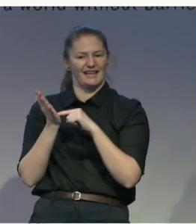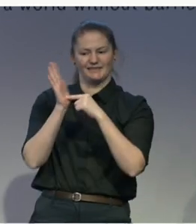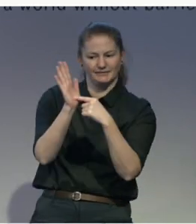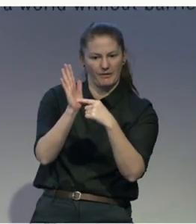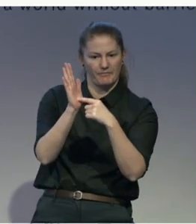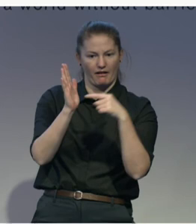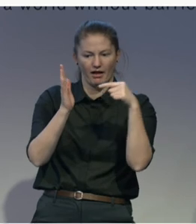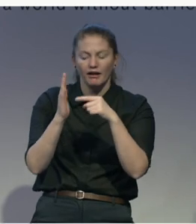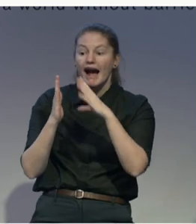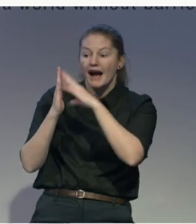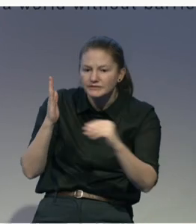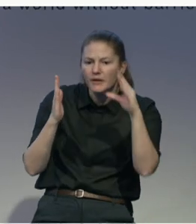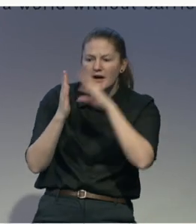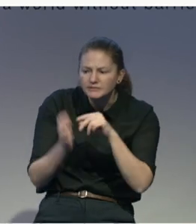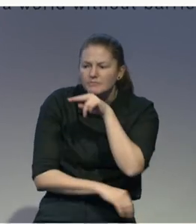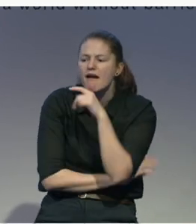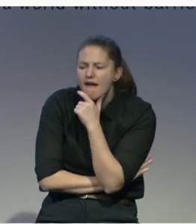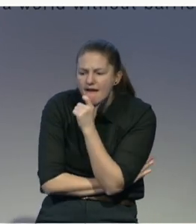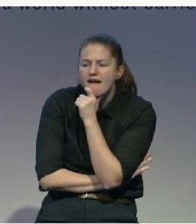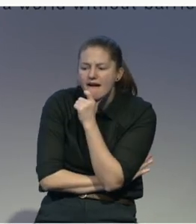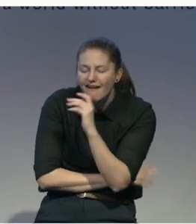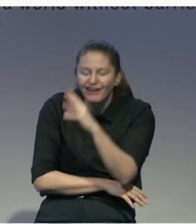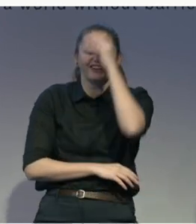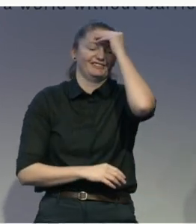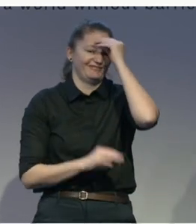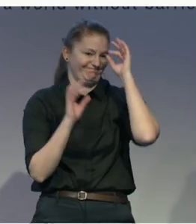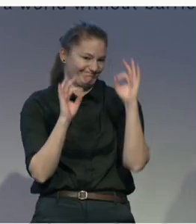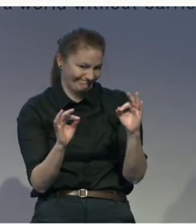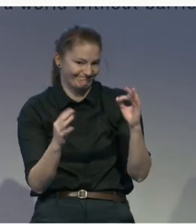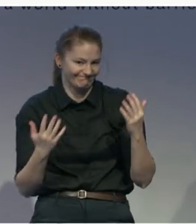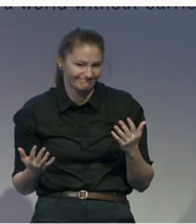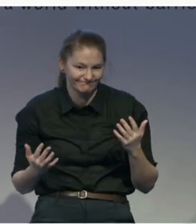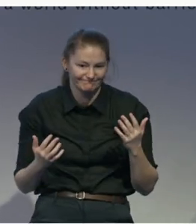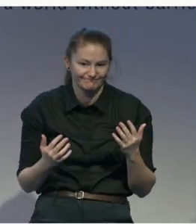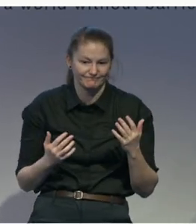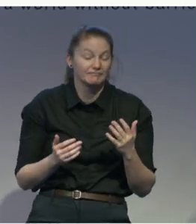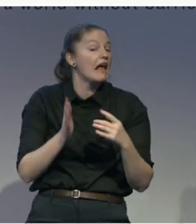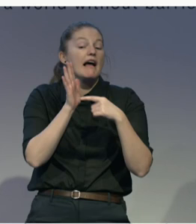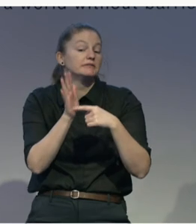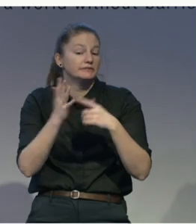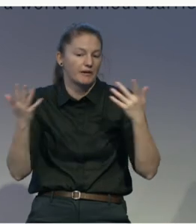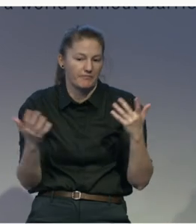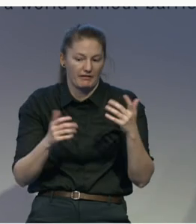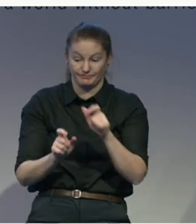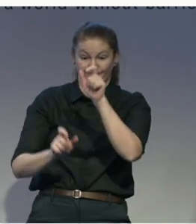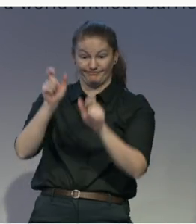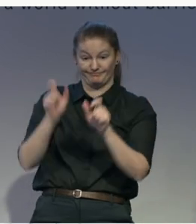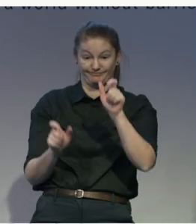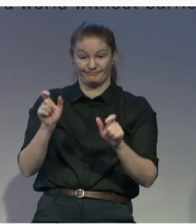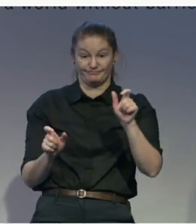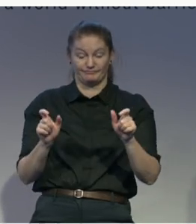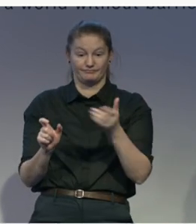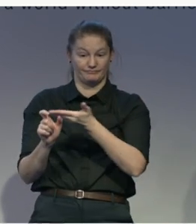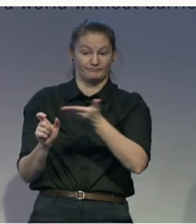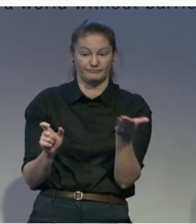a conference on disability and employment, one of the topics that has been raised within the European context has been that